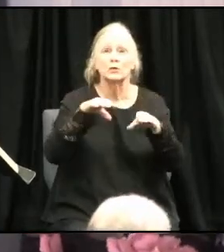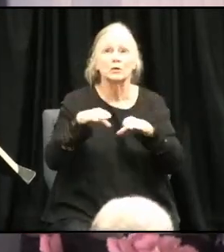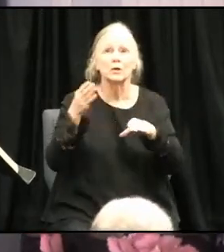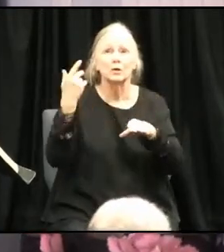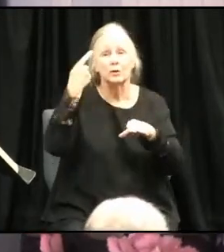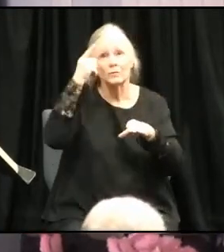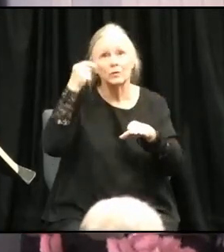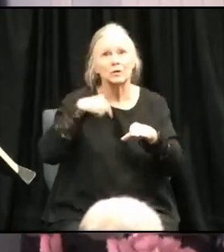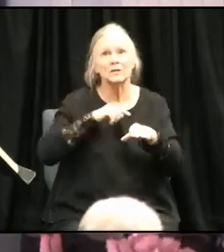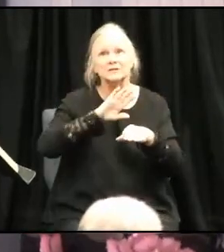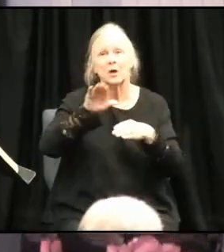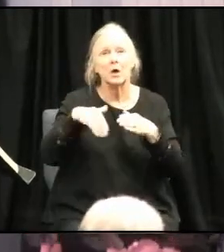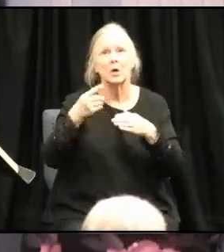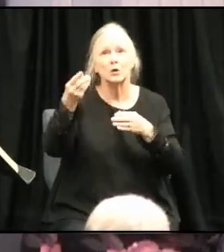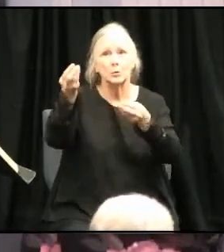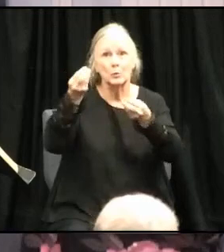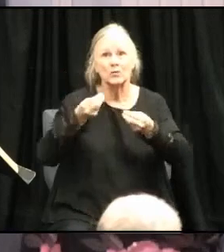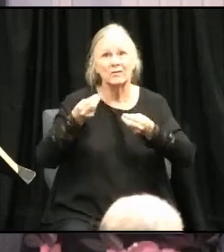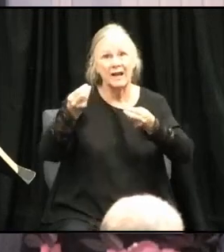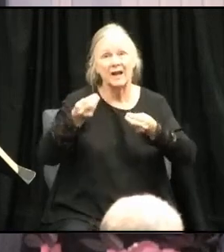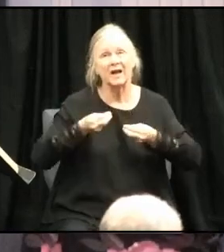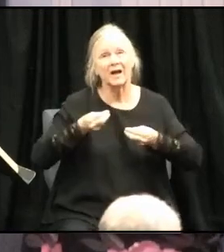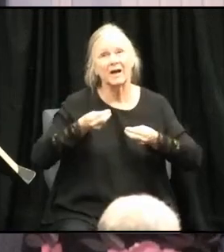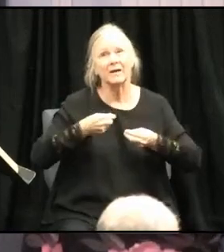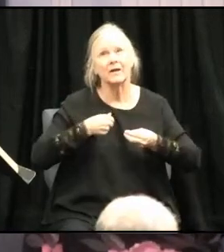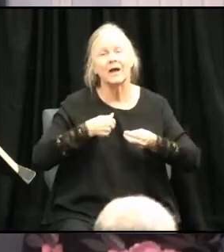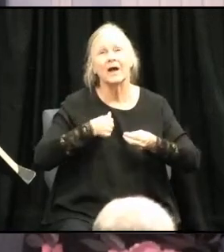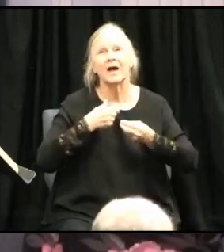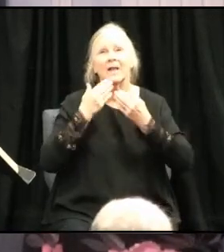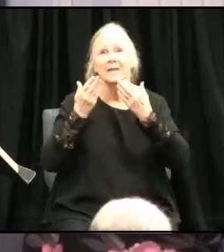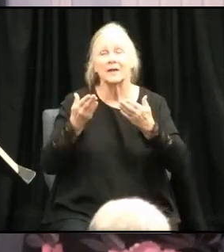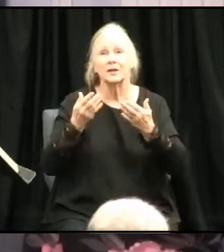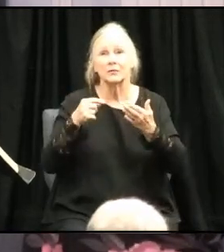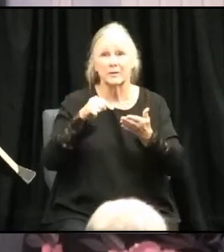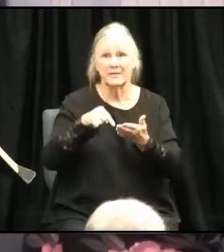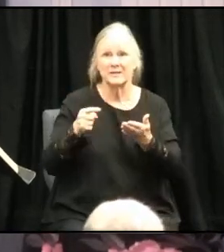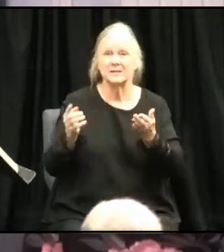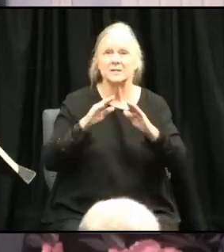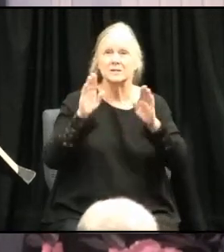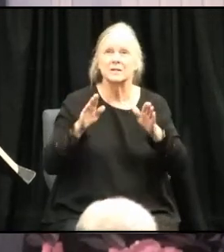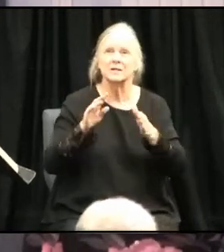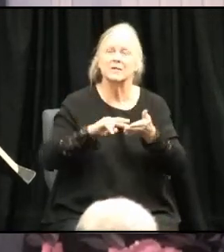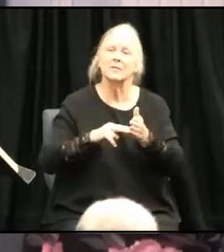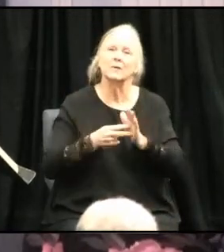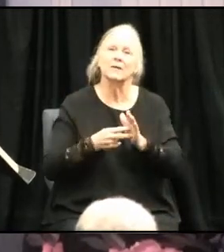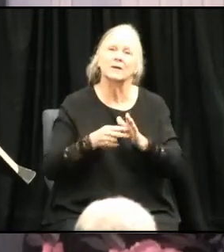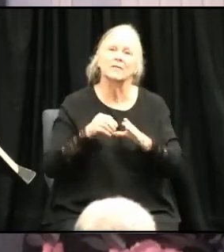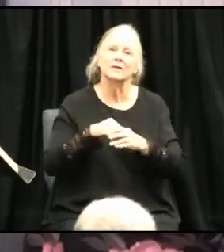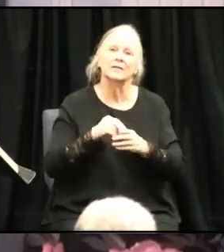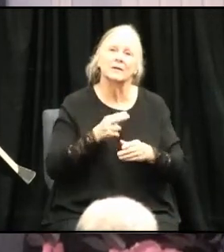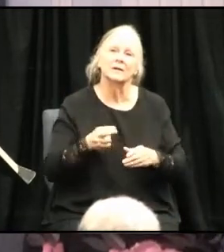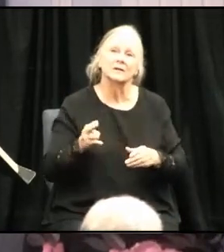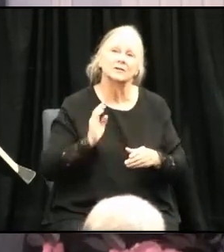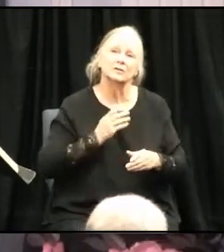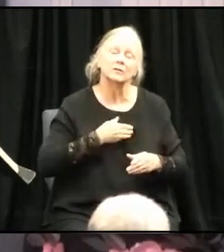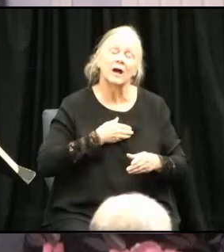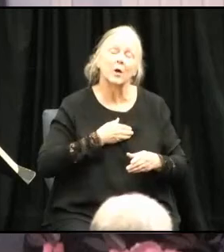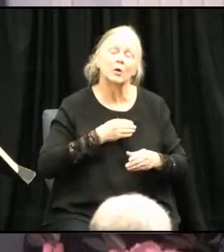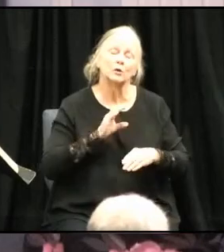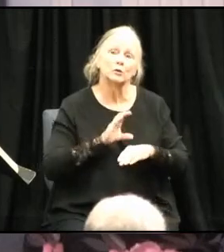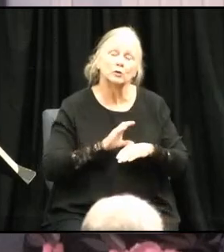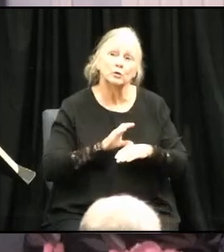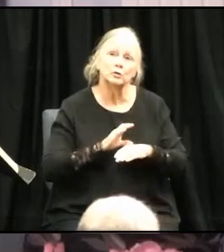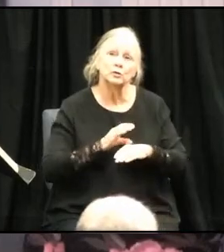you've provided. I thank you for this Sunday and what it means to us in the history of our church.